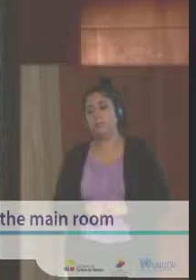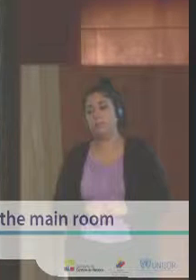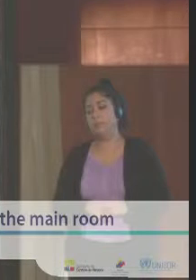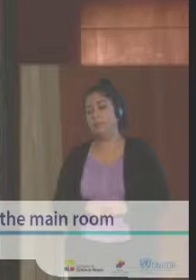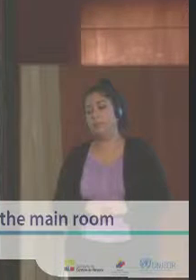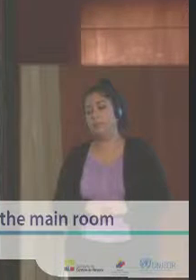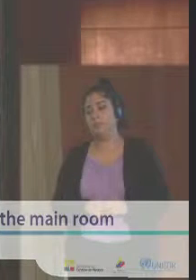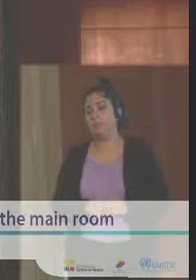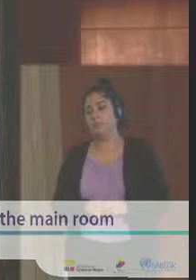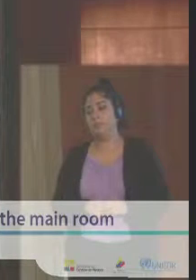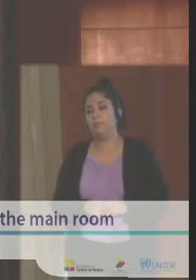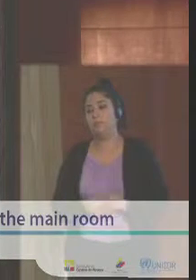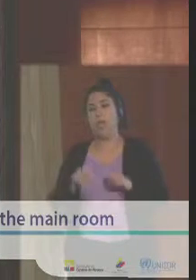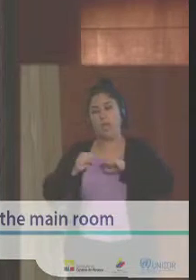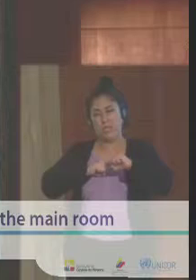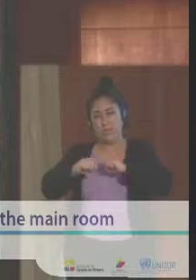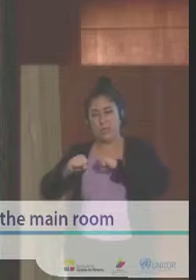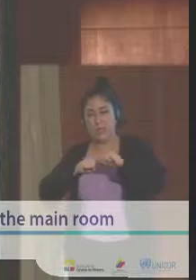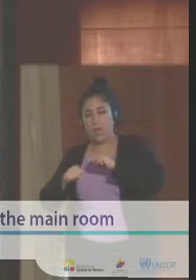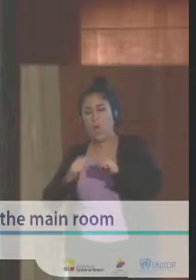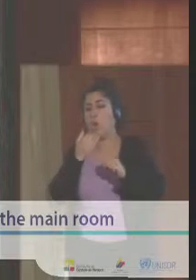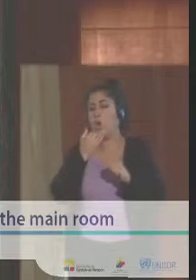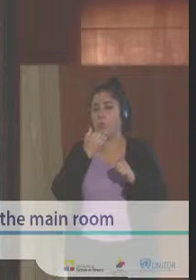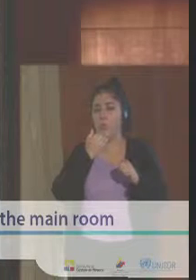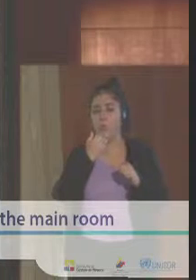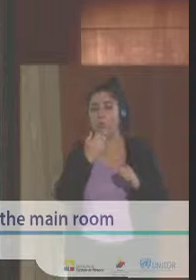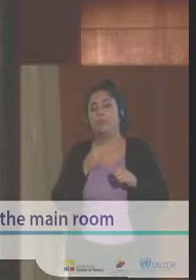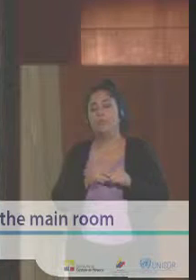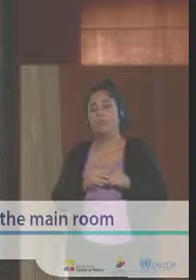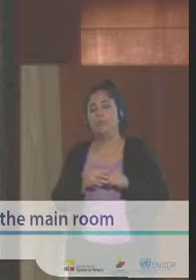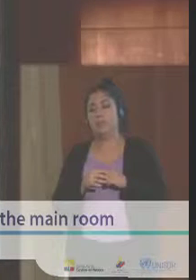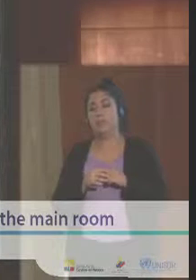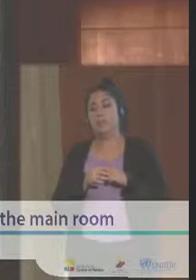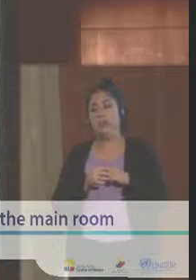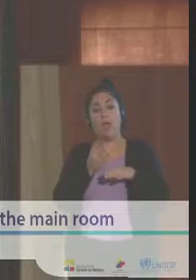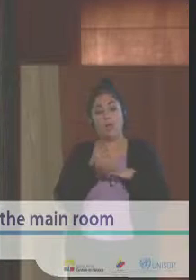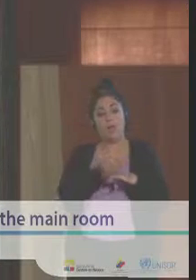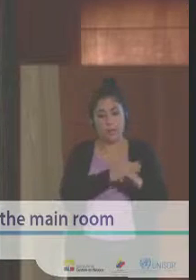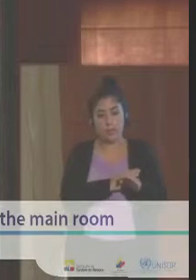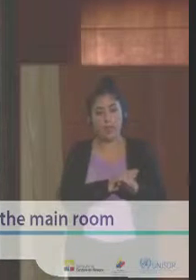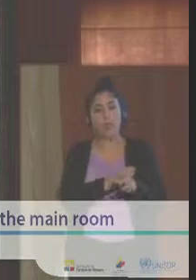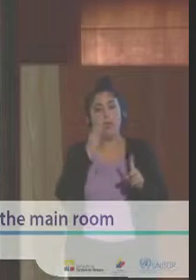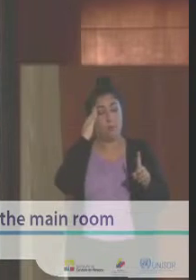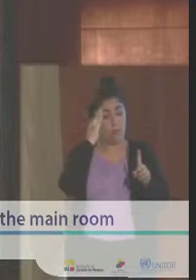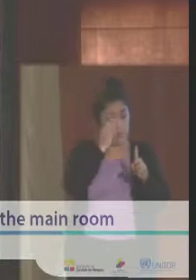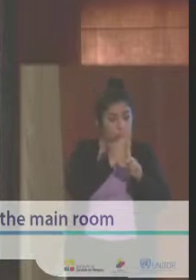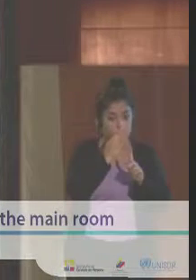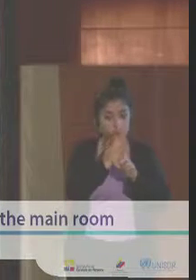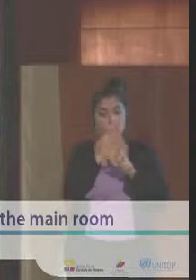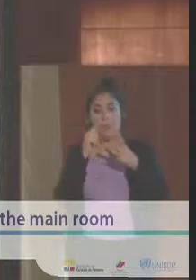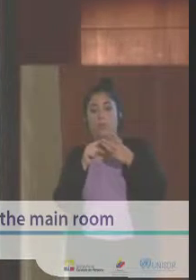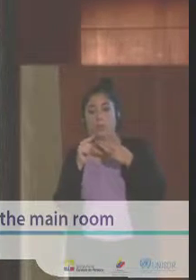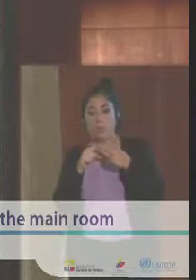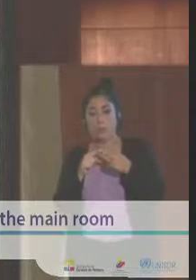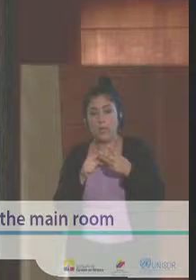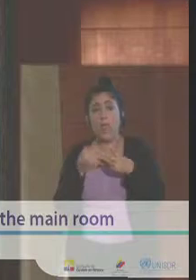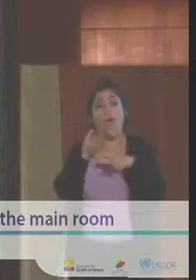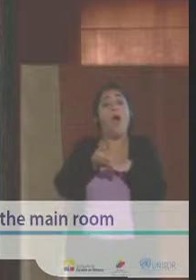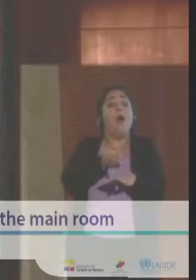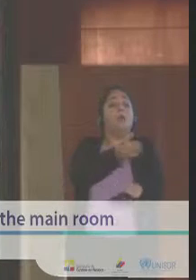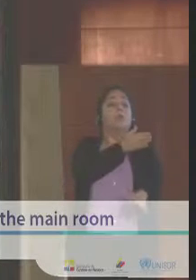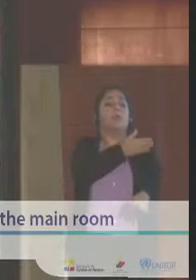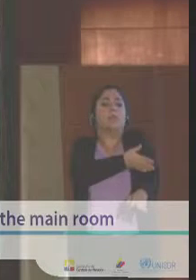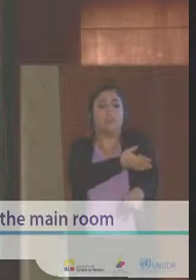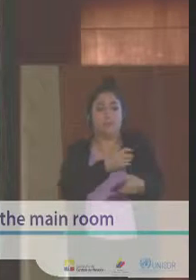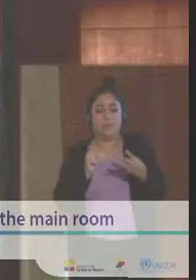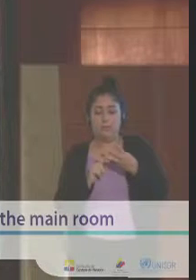This from the perspective of the prospective and corrective management measures.